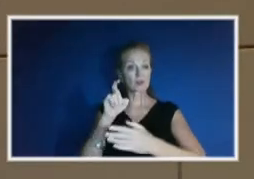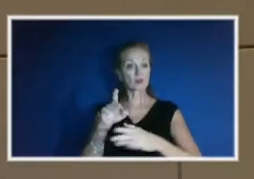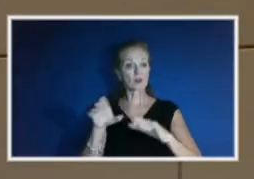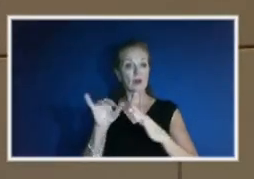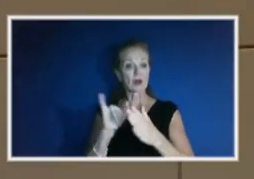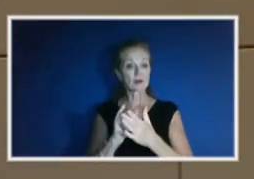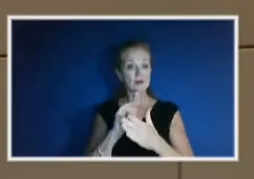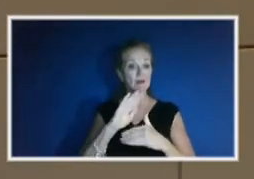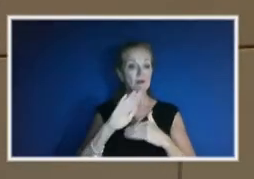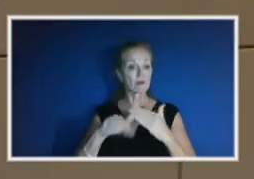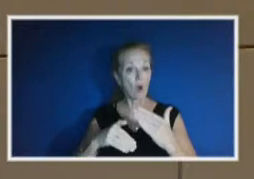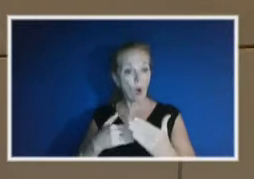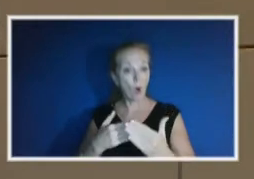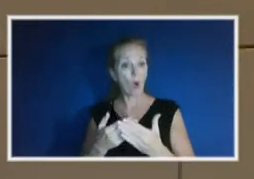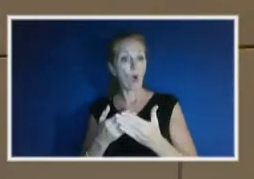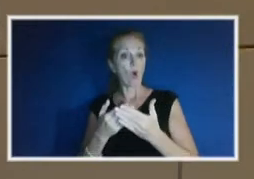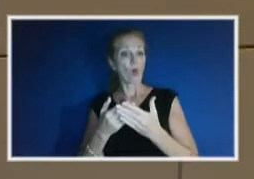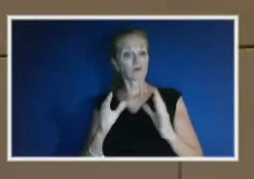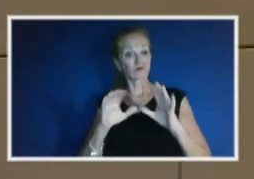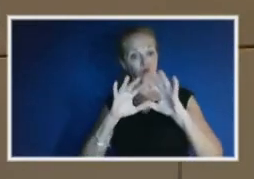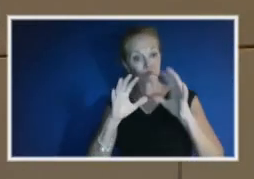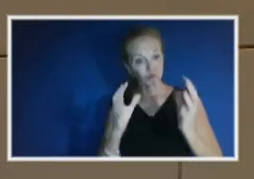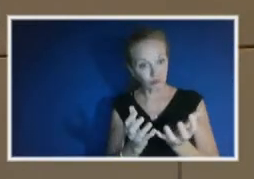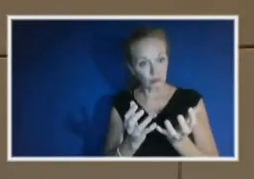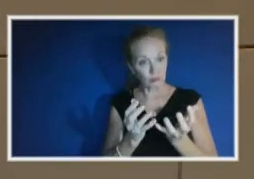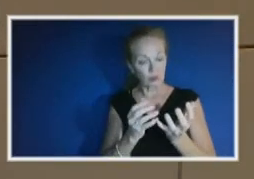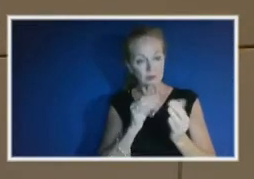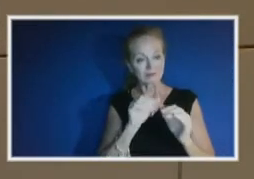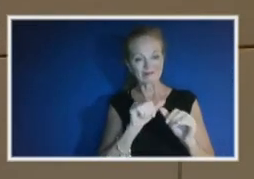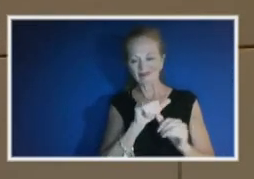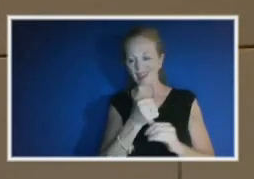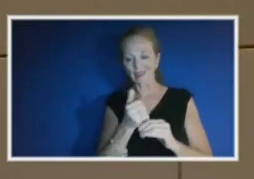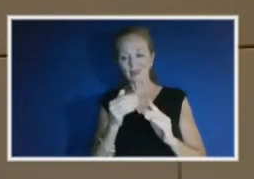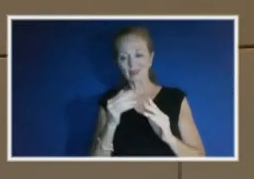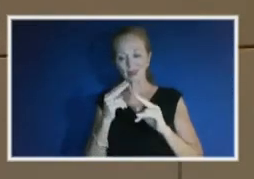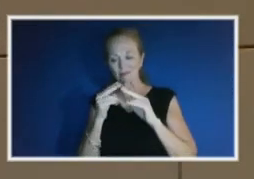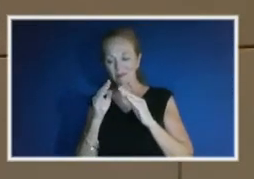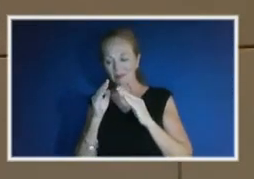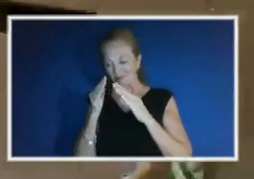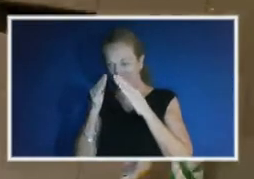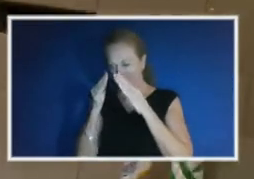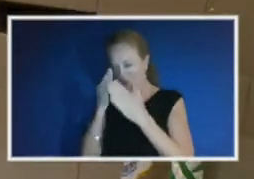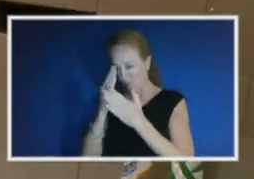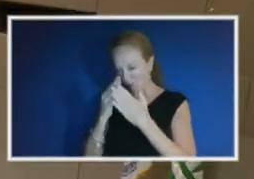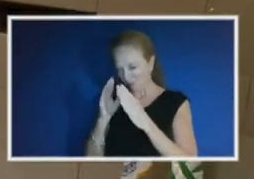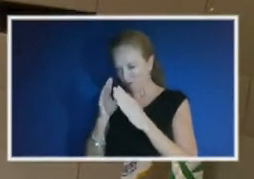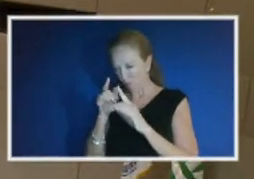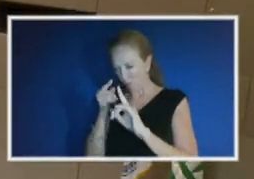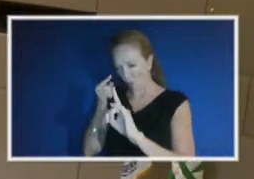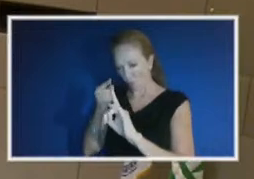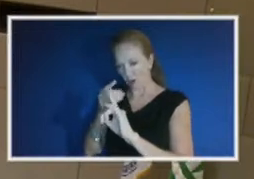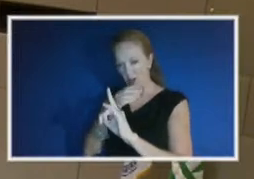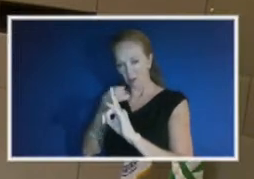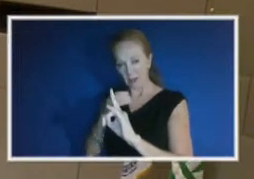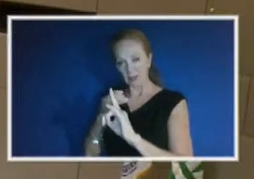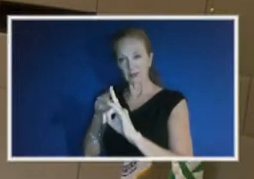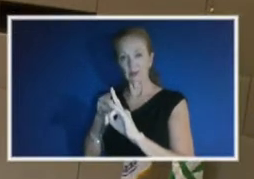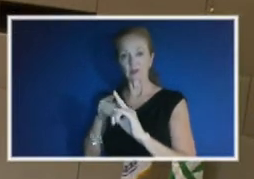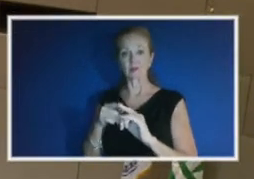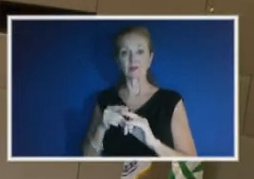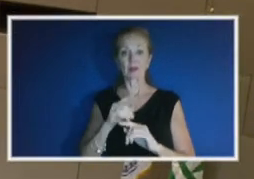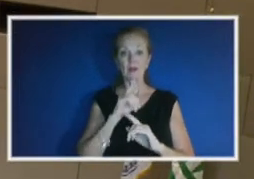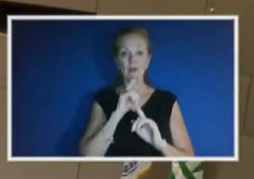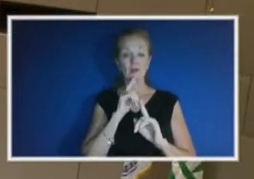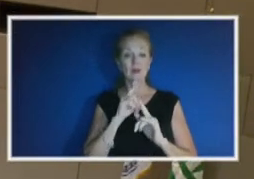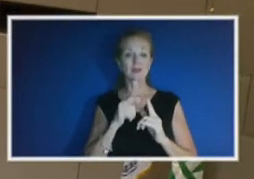whole instead of looking at one committee right now. Mayor, could I just comment? Yes, please. This committee is the squeaky